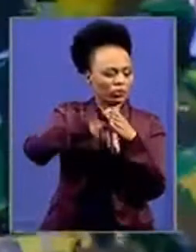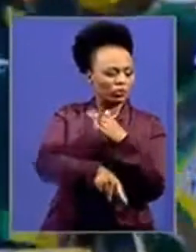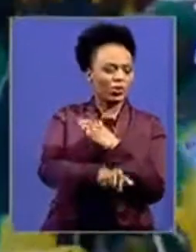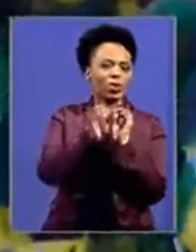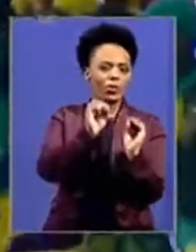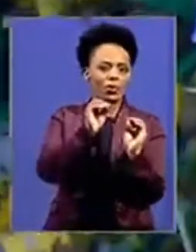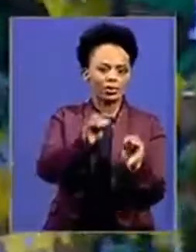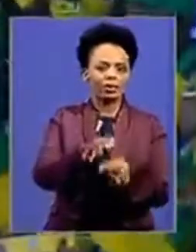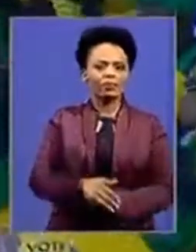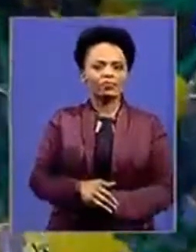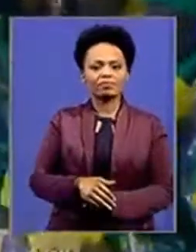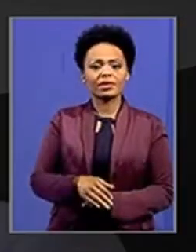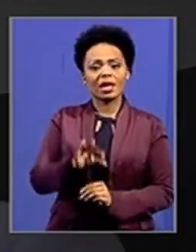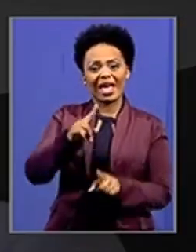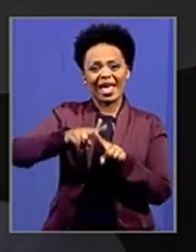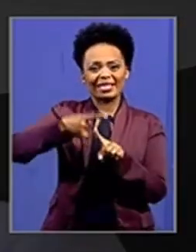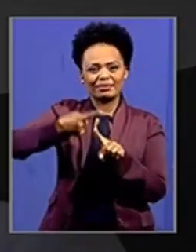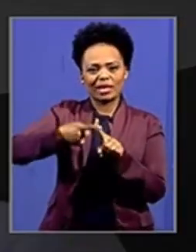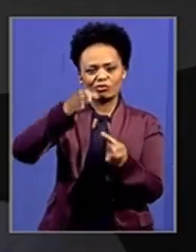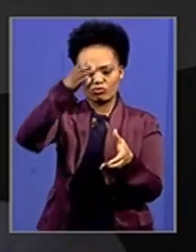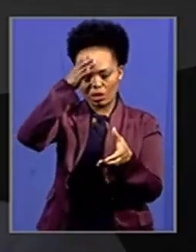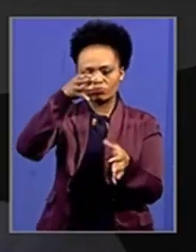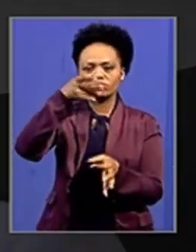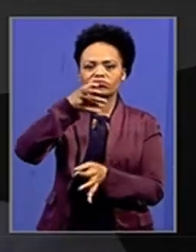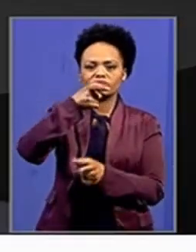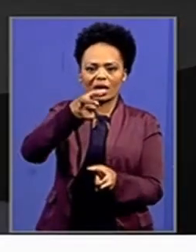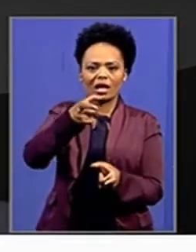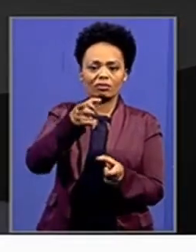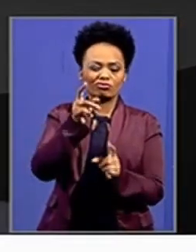wa sepolotiki o tshwaetse jana. The ANC